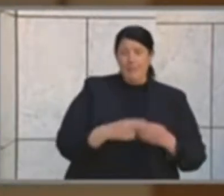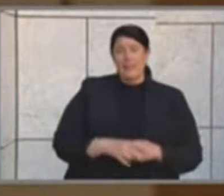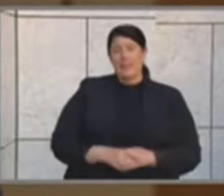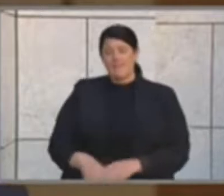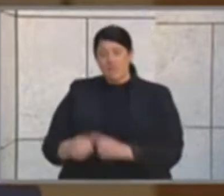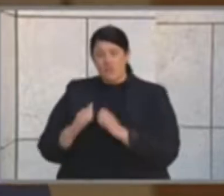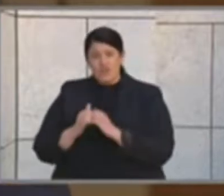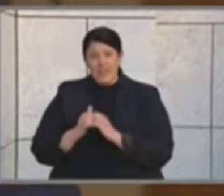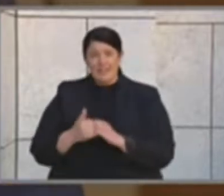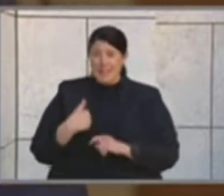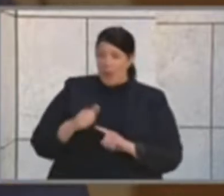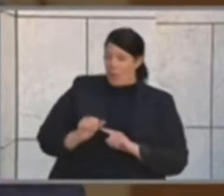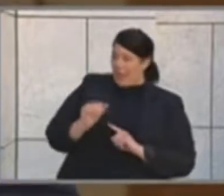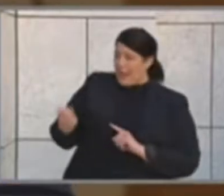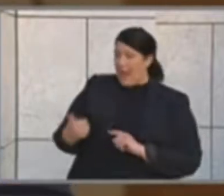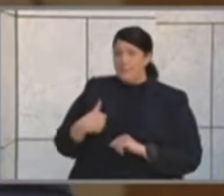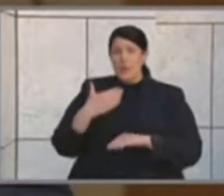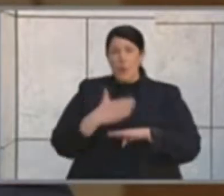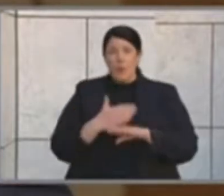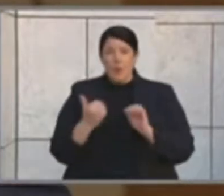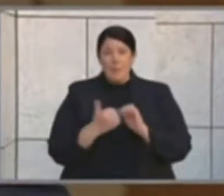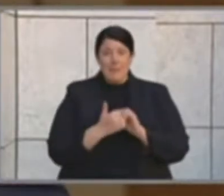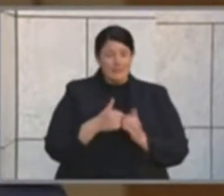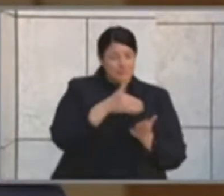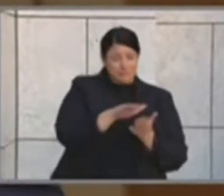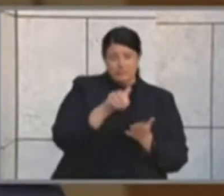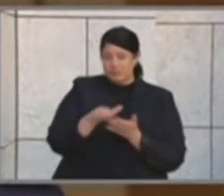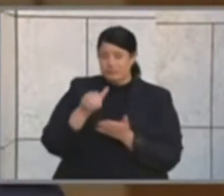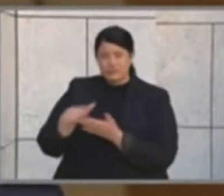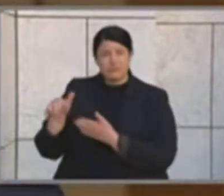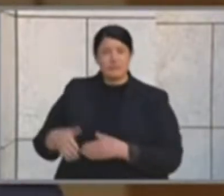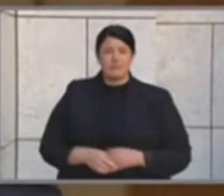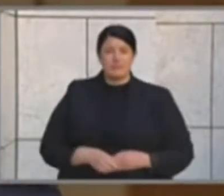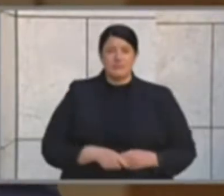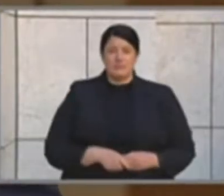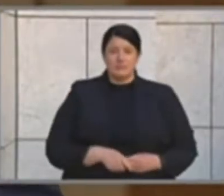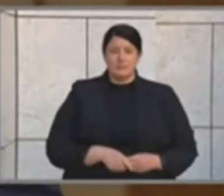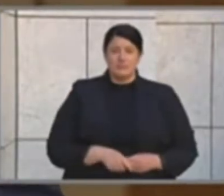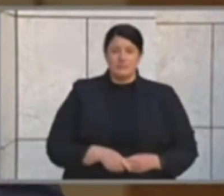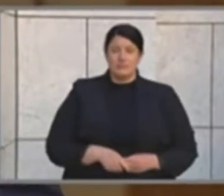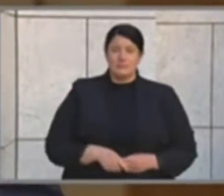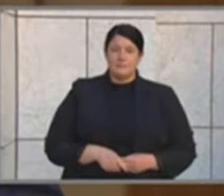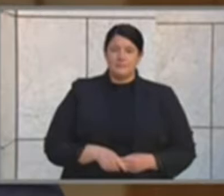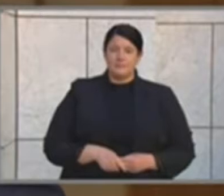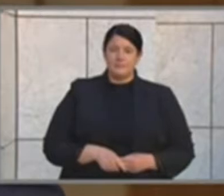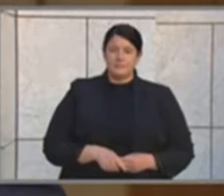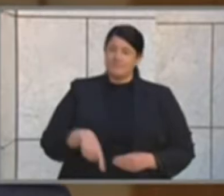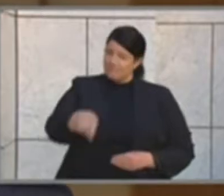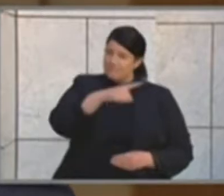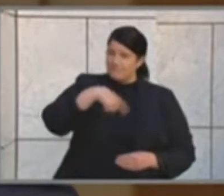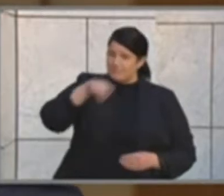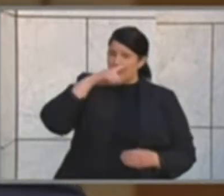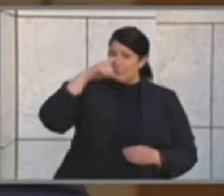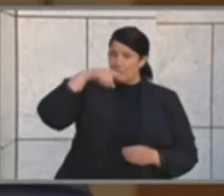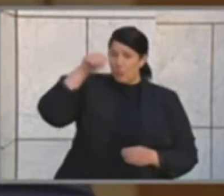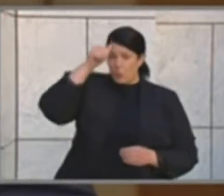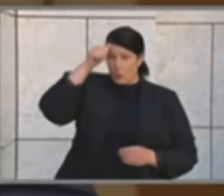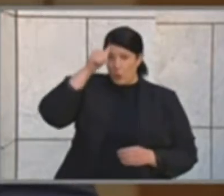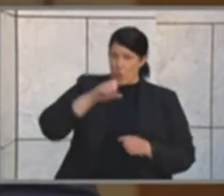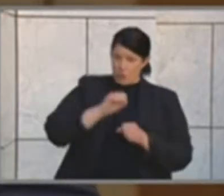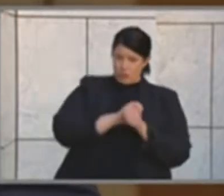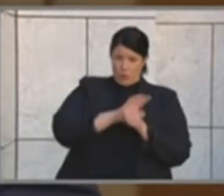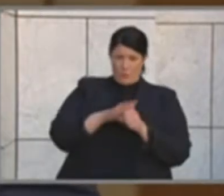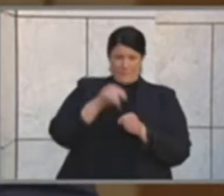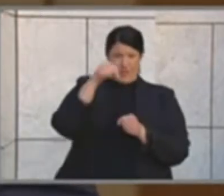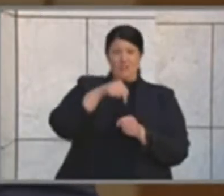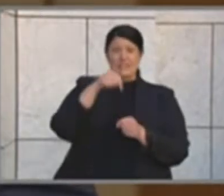are neighbours, these are workmates. Now, Australians know that we have confronted this global pandemic,